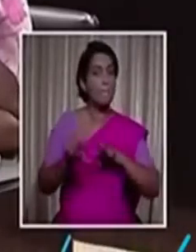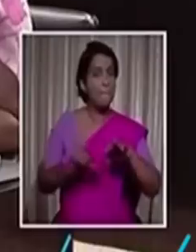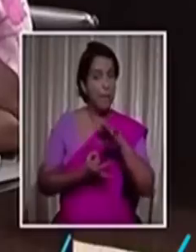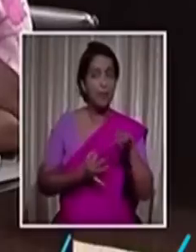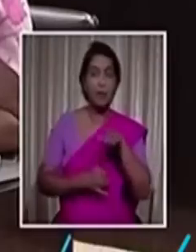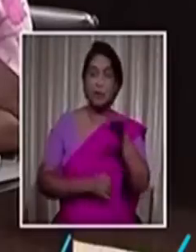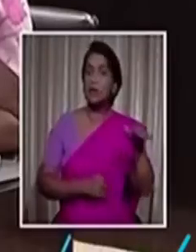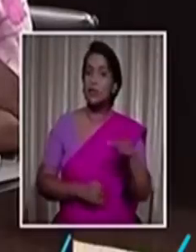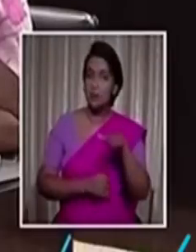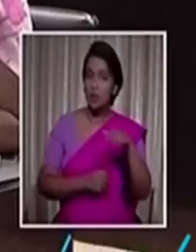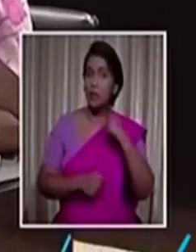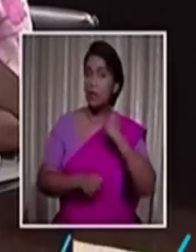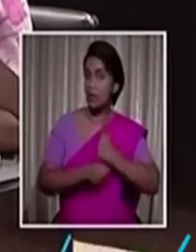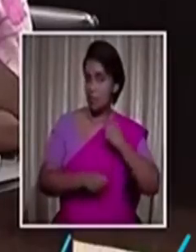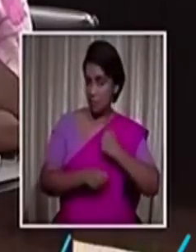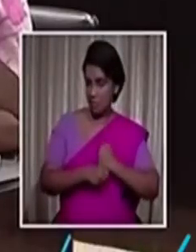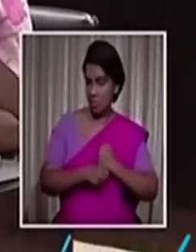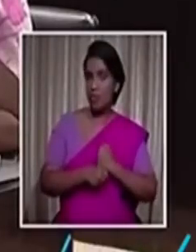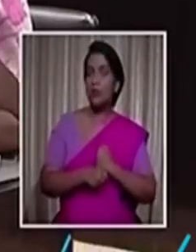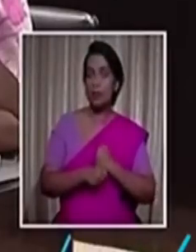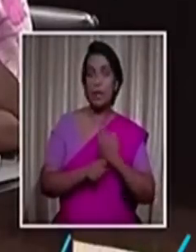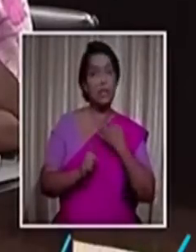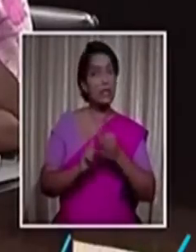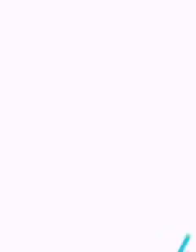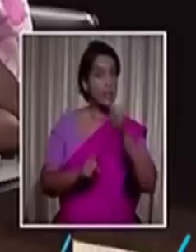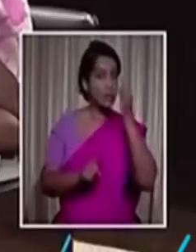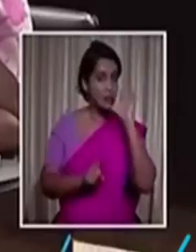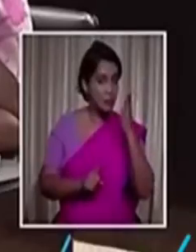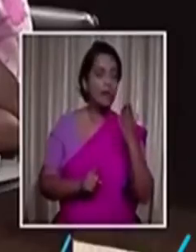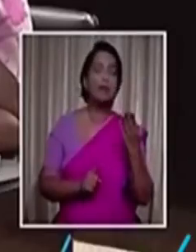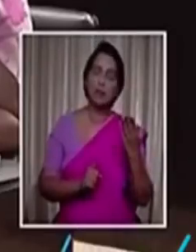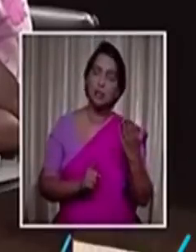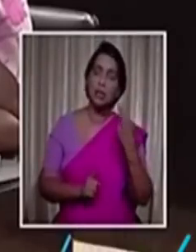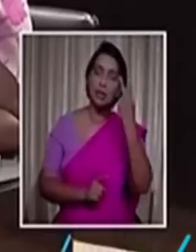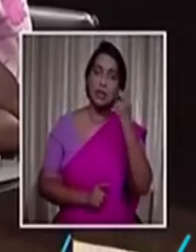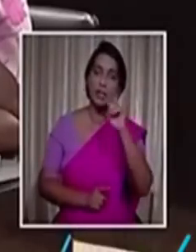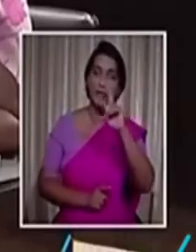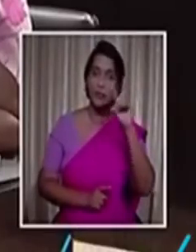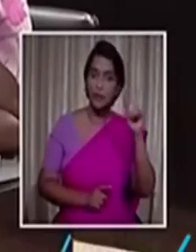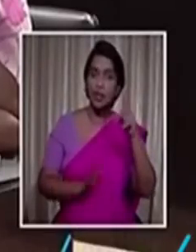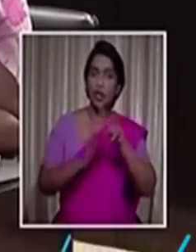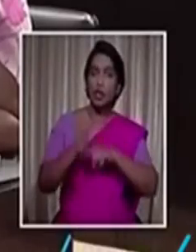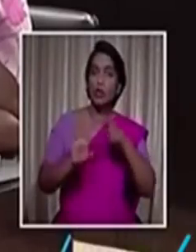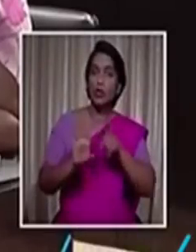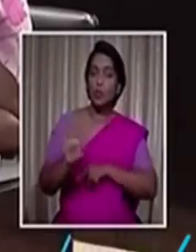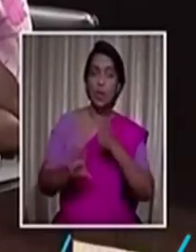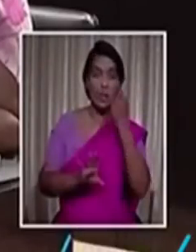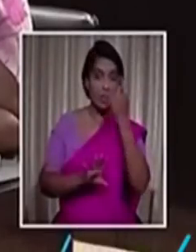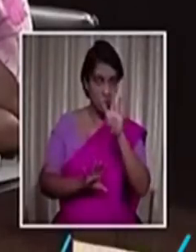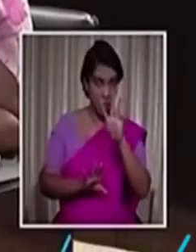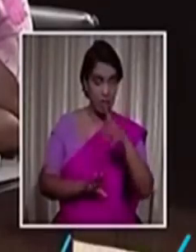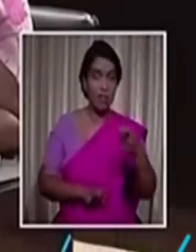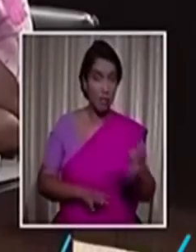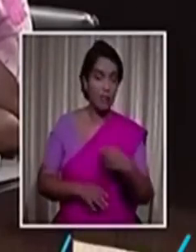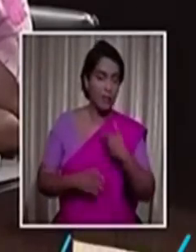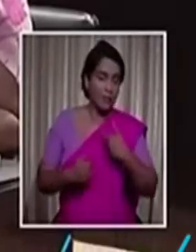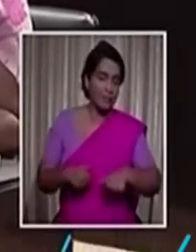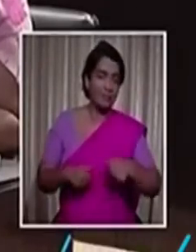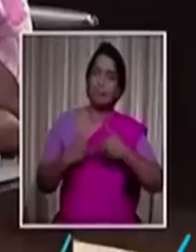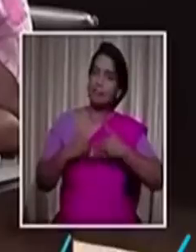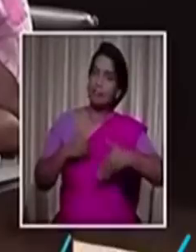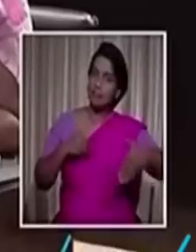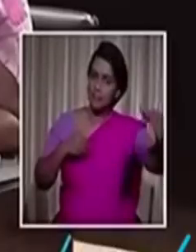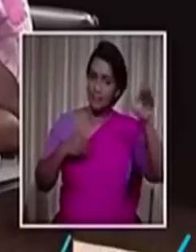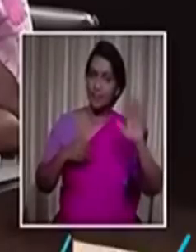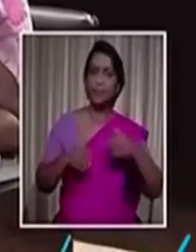As per the letter submitted to you on the 9th of July 2022, listening to the people's mandate and the party leader's decision, I resign from